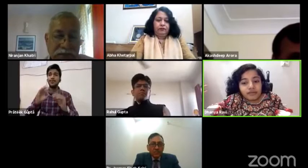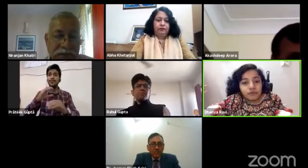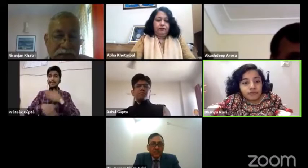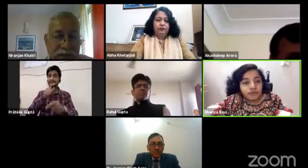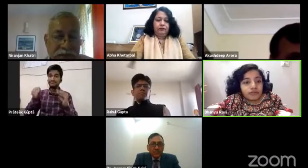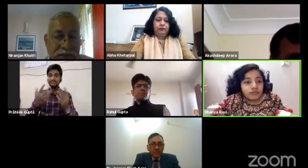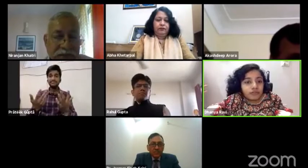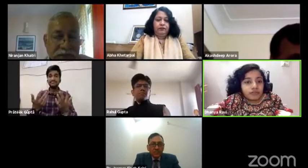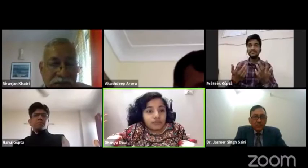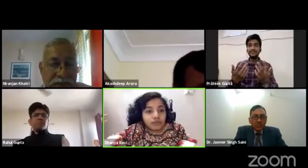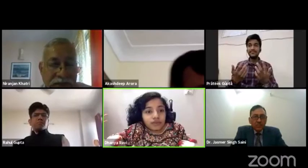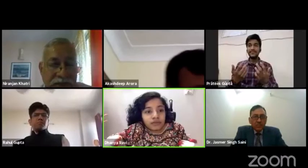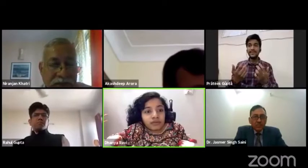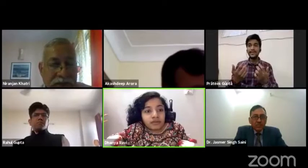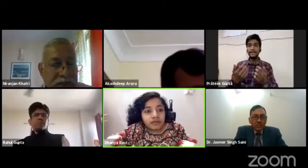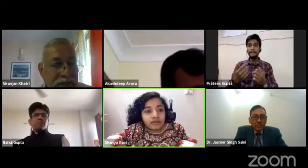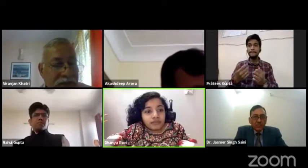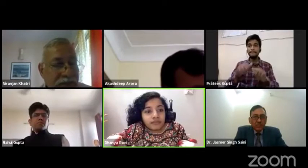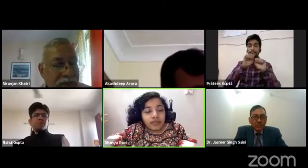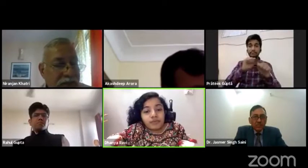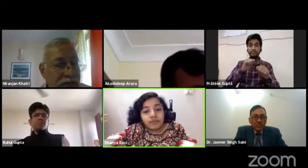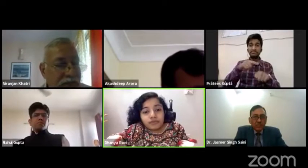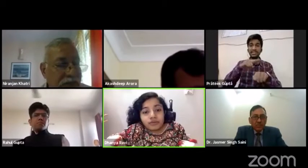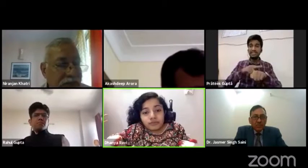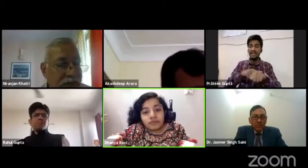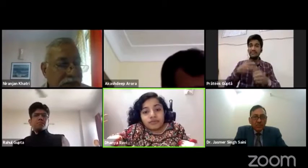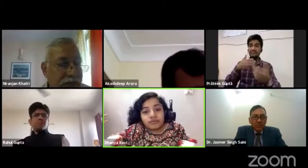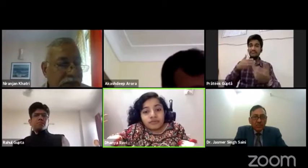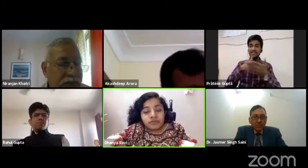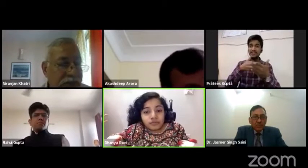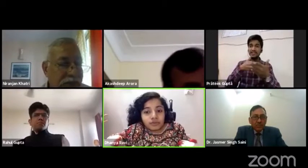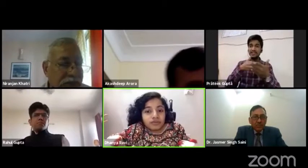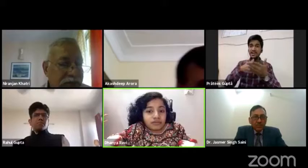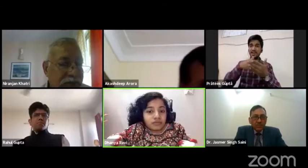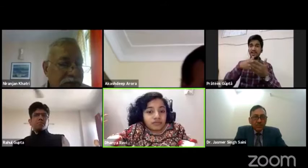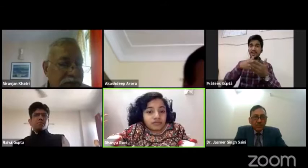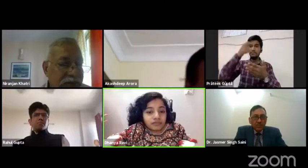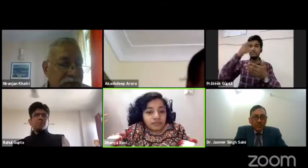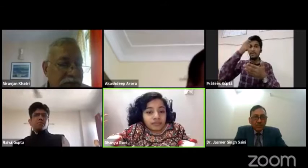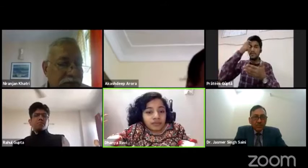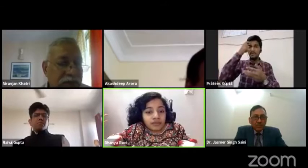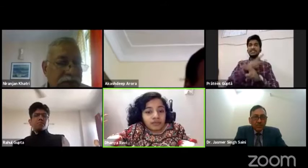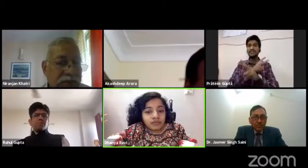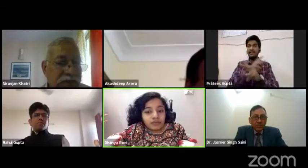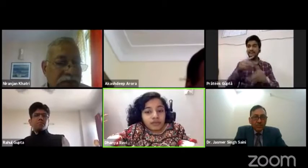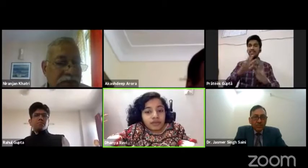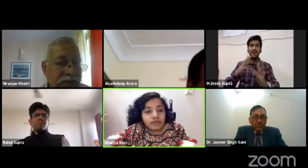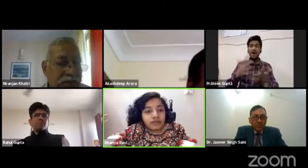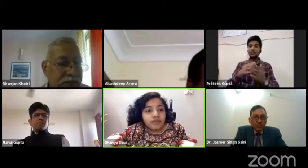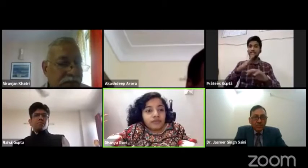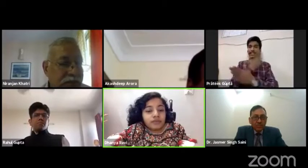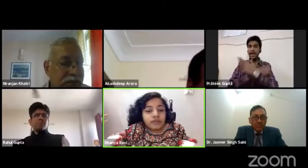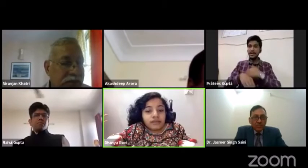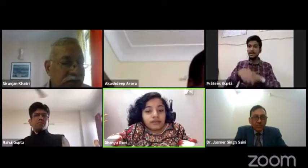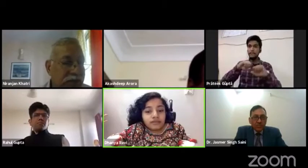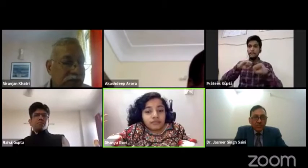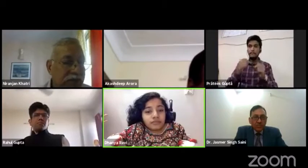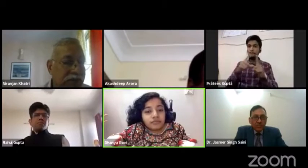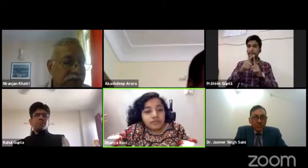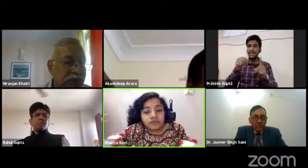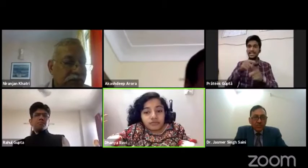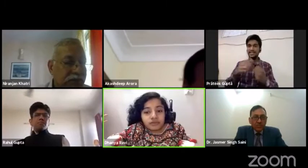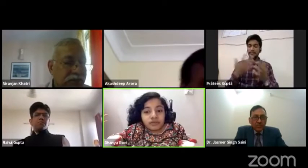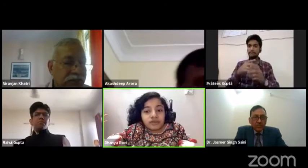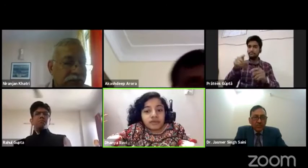at an unfortunate phase of time, they happen to be a person with disability. So what I really feel